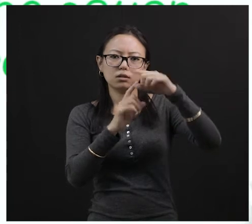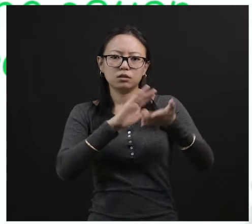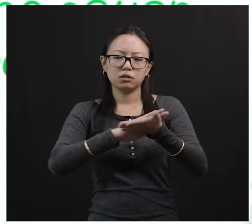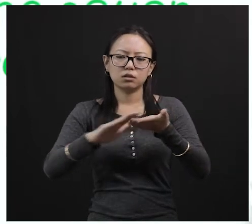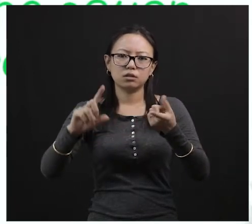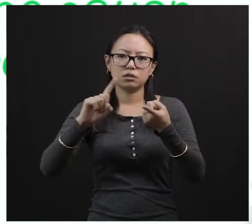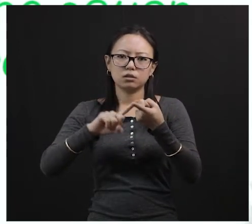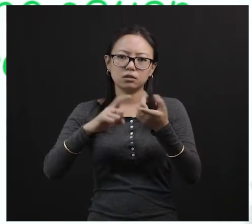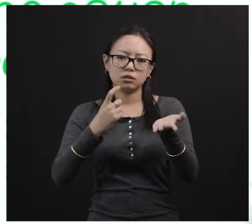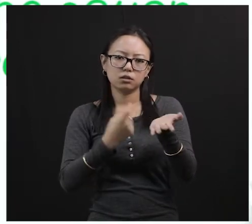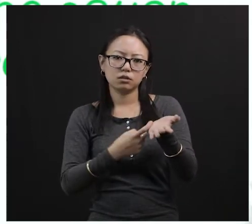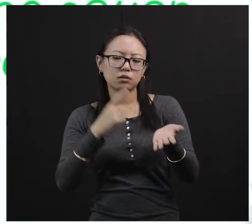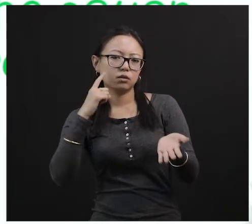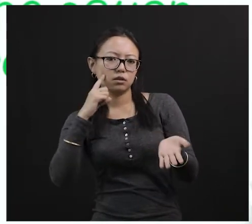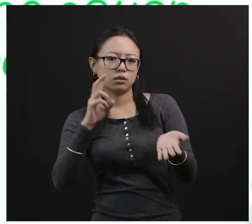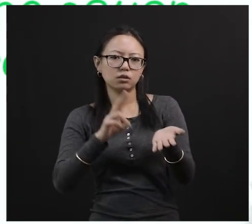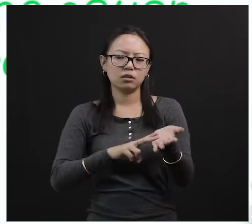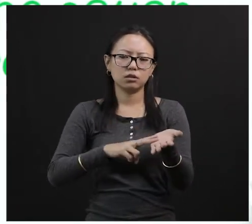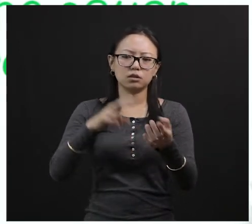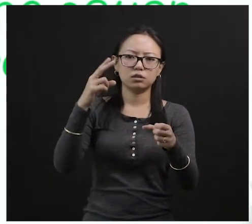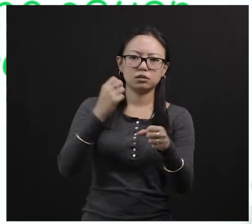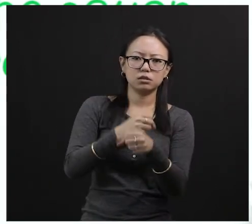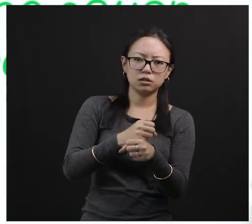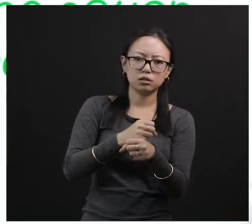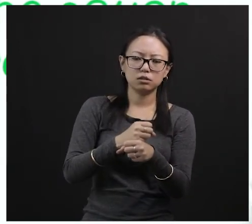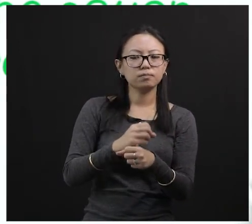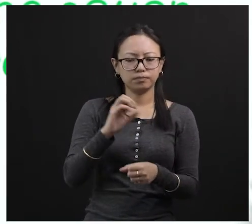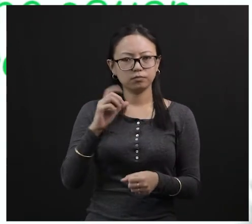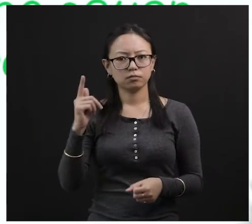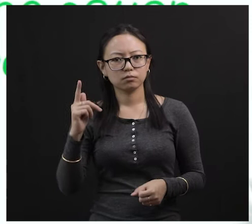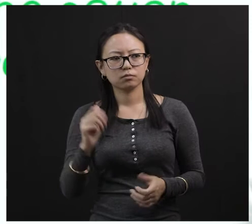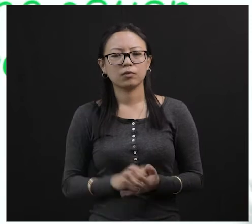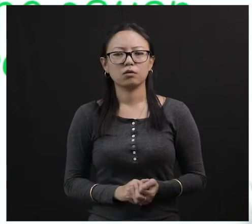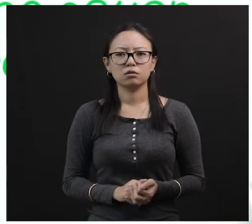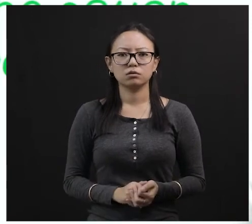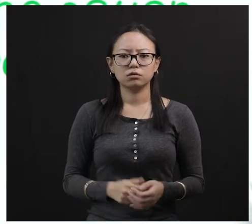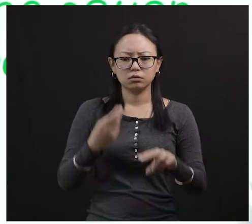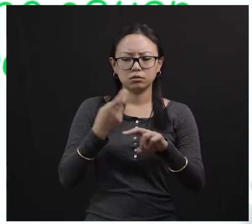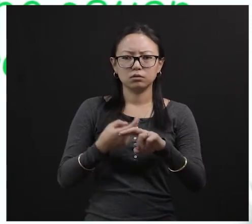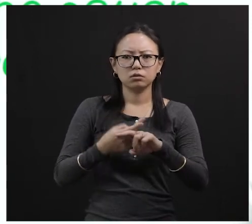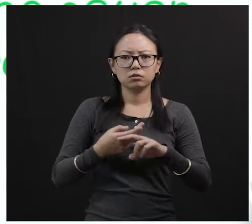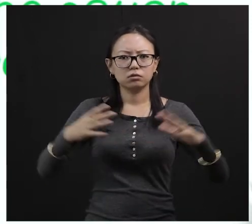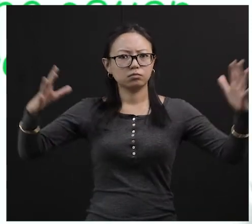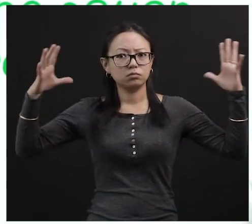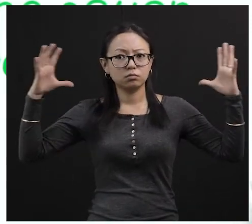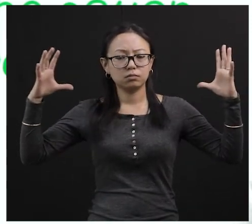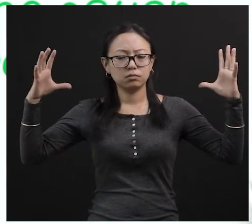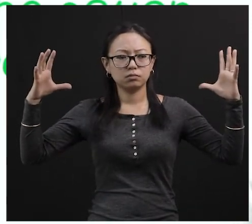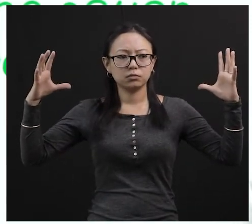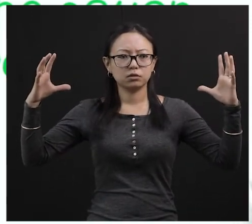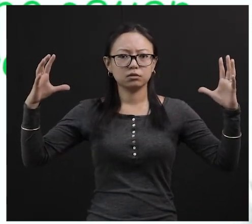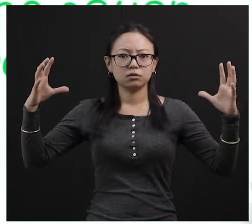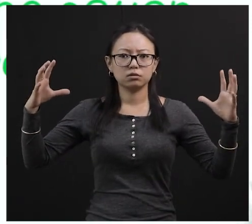weathering. Weathering of rocks. So now you know that the big, huge stones, the rock boulders,